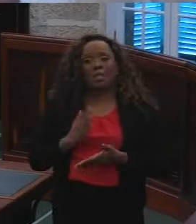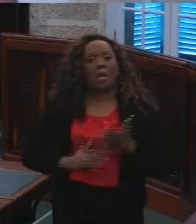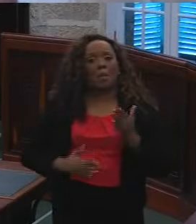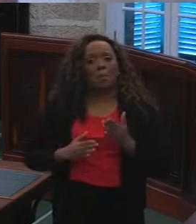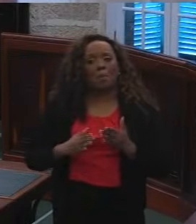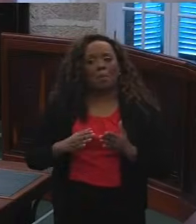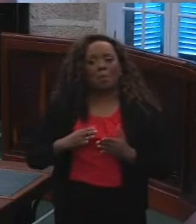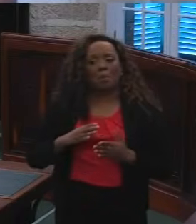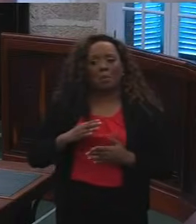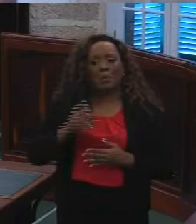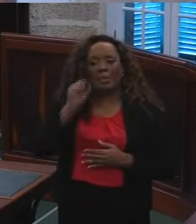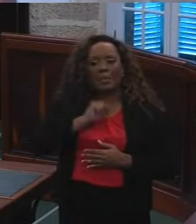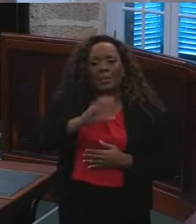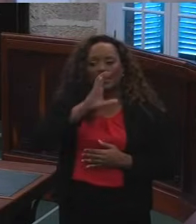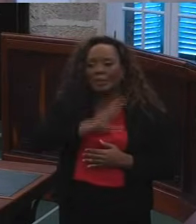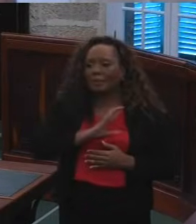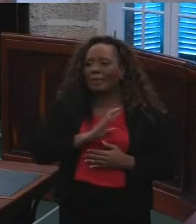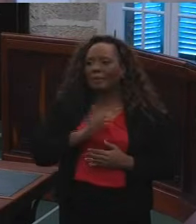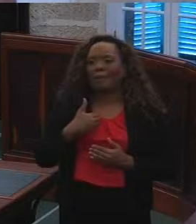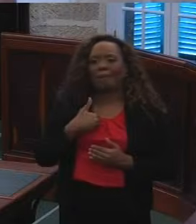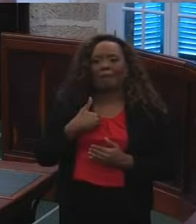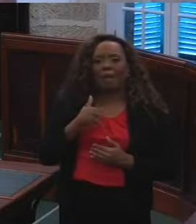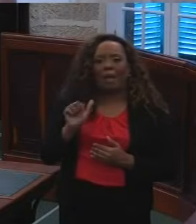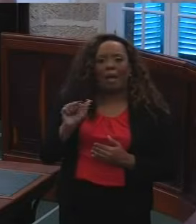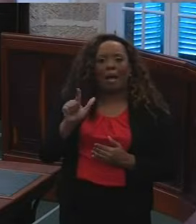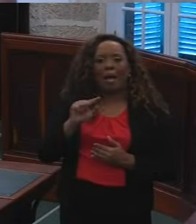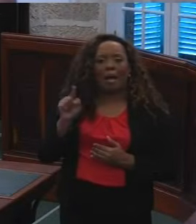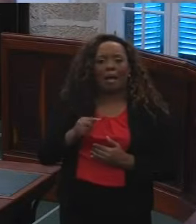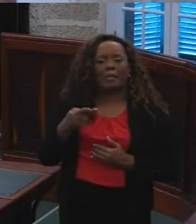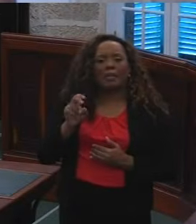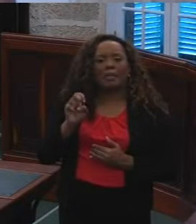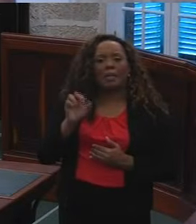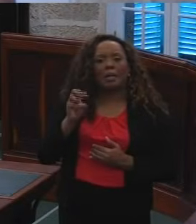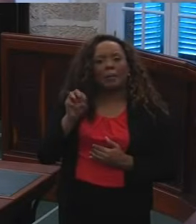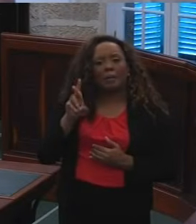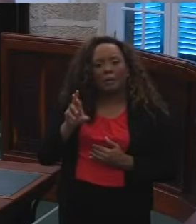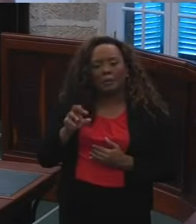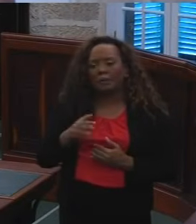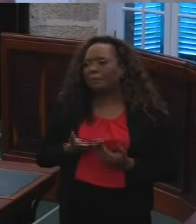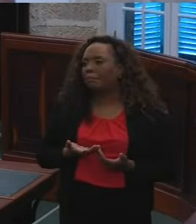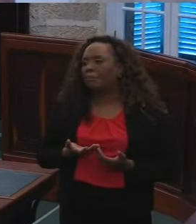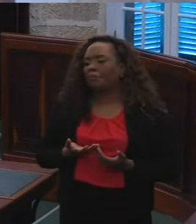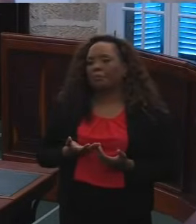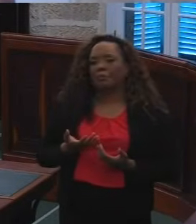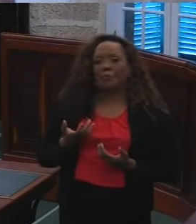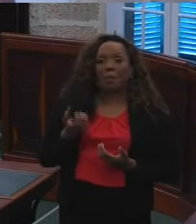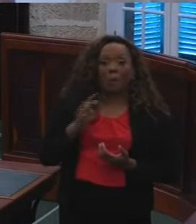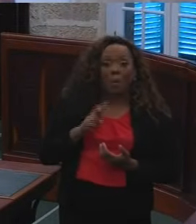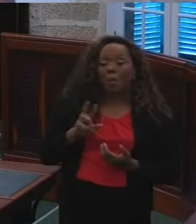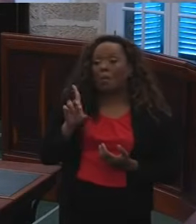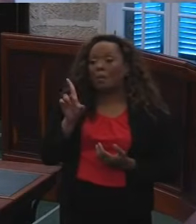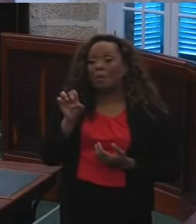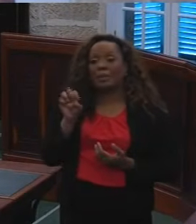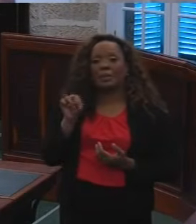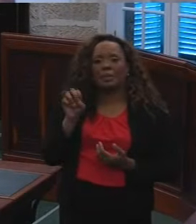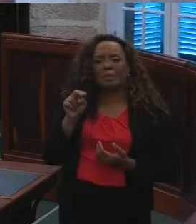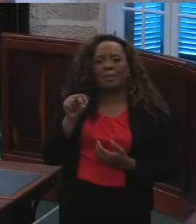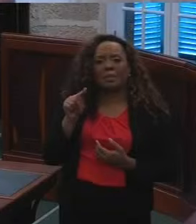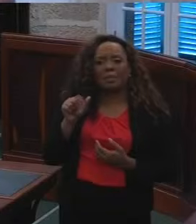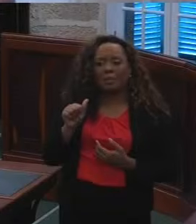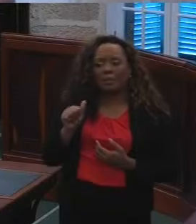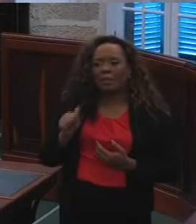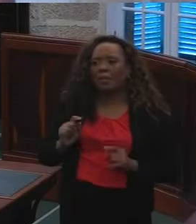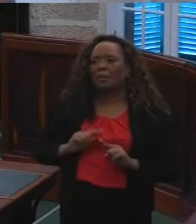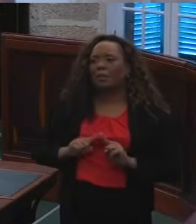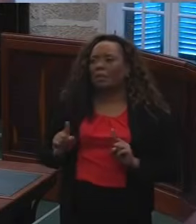is a hard task to be able to care, and some persons may not be equipped. But oftentimes, based on the conversations